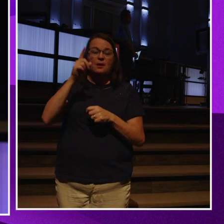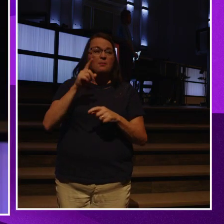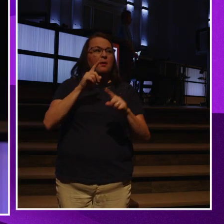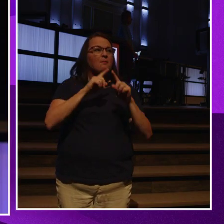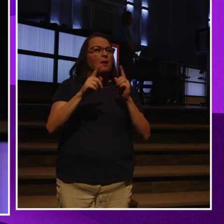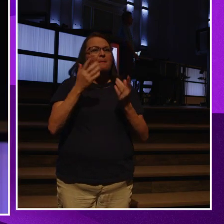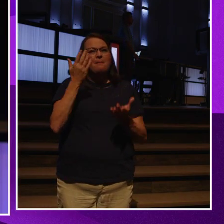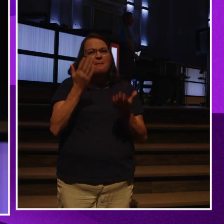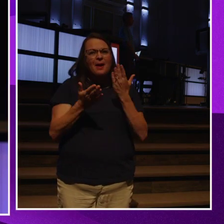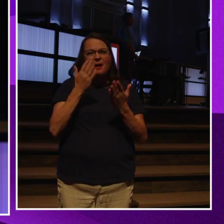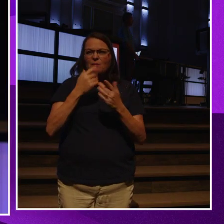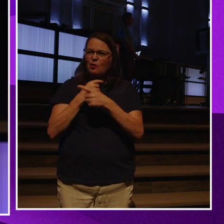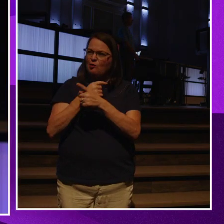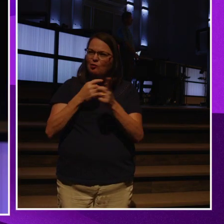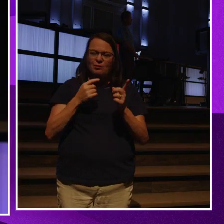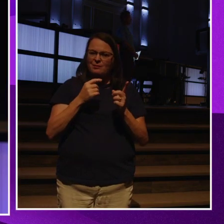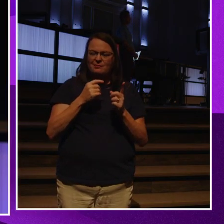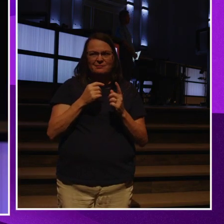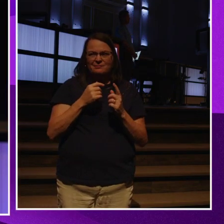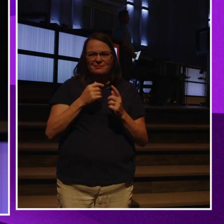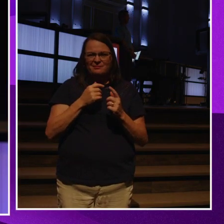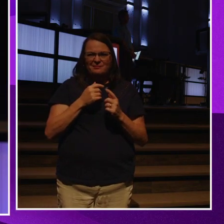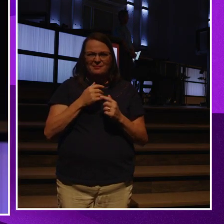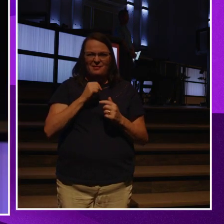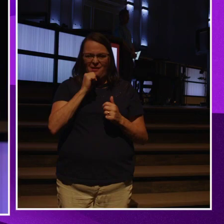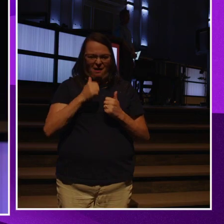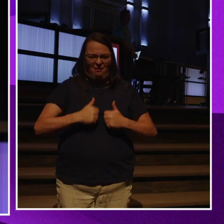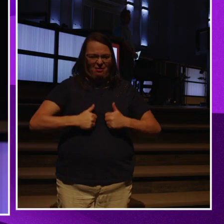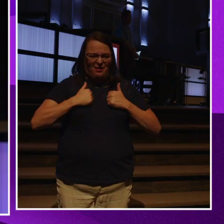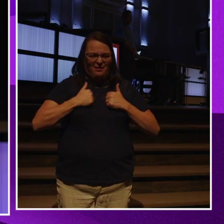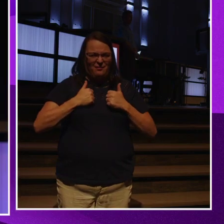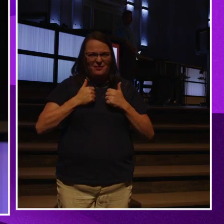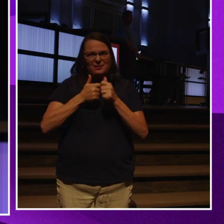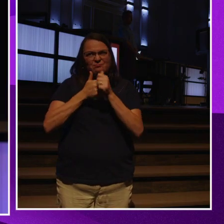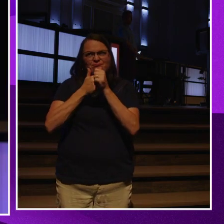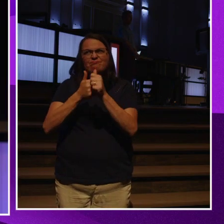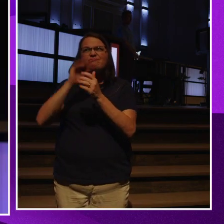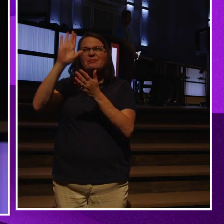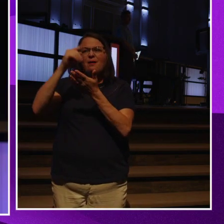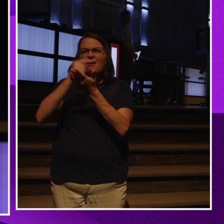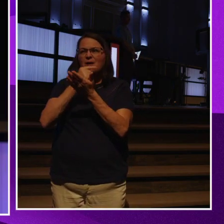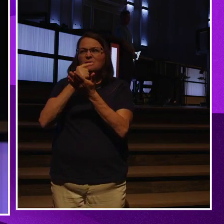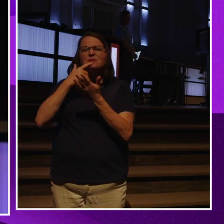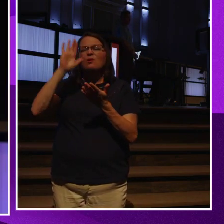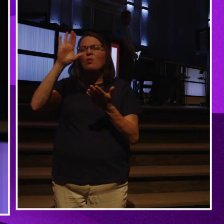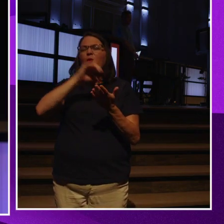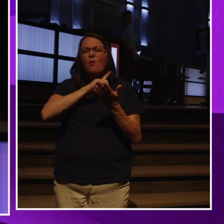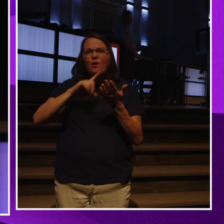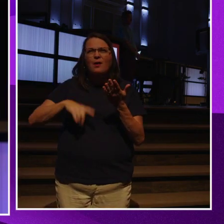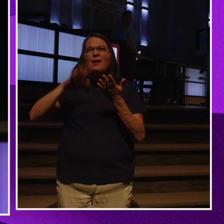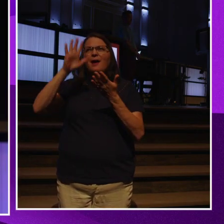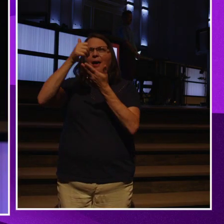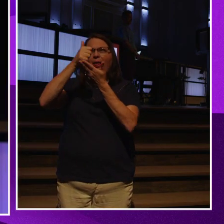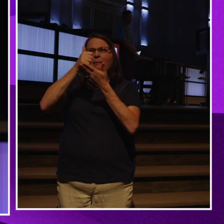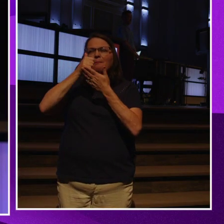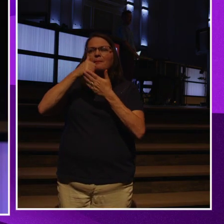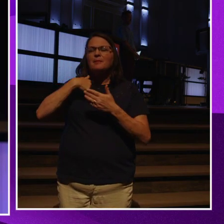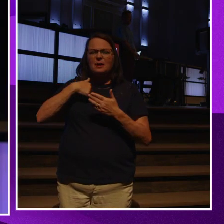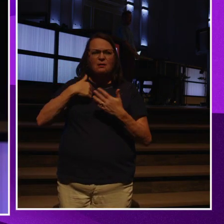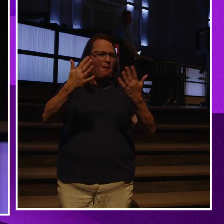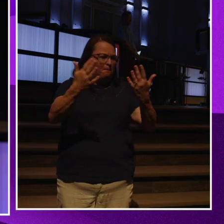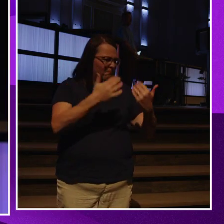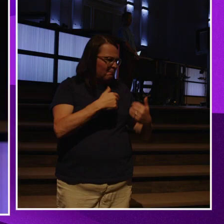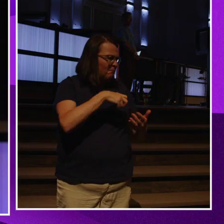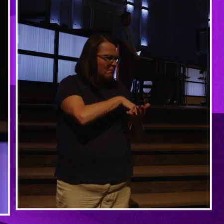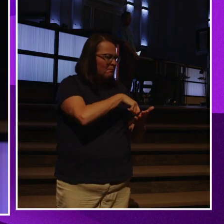conwaycentralchurch.org/give. We would love for you to join us here at 3333 Dave Ward Drive. If you need a